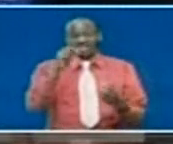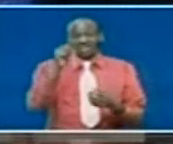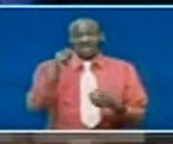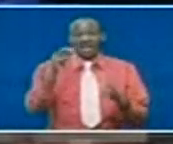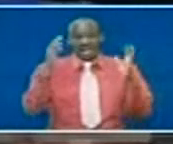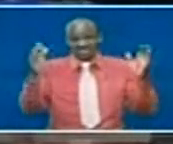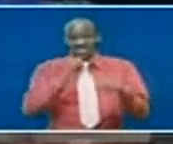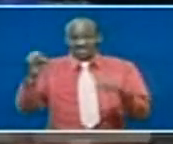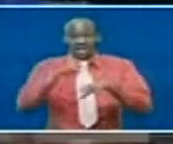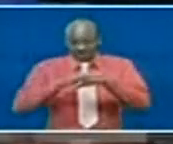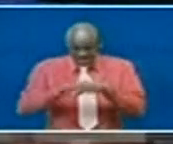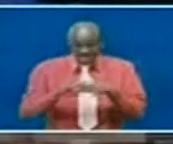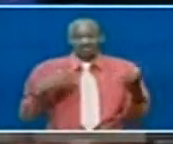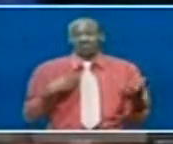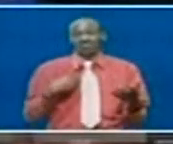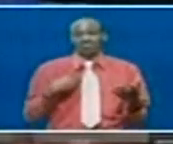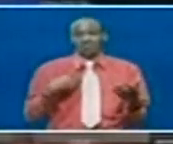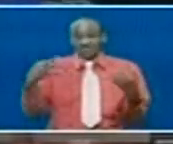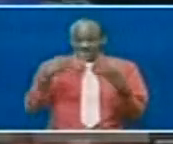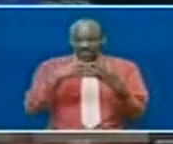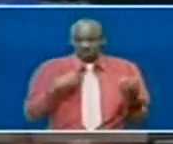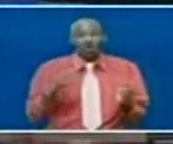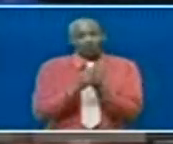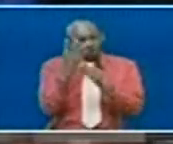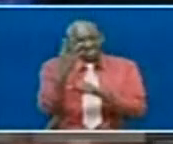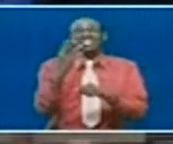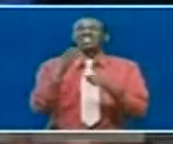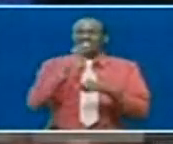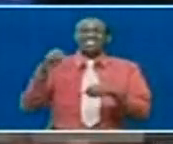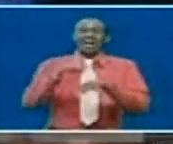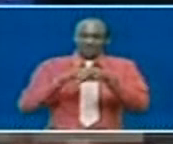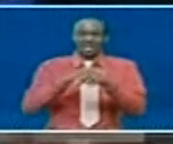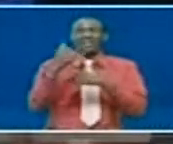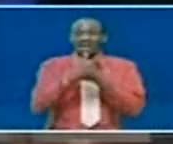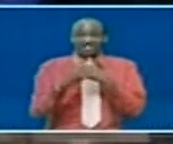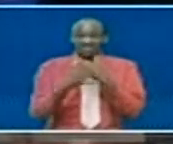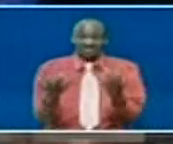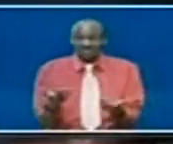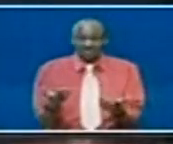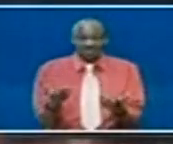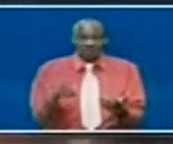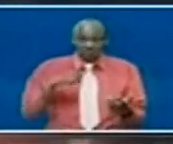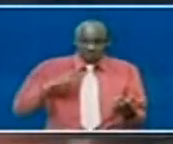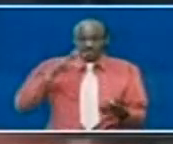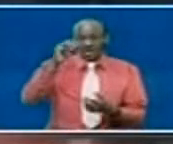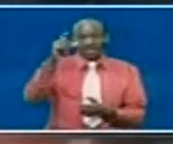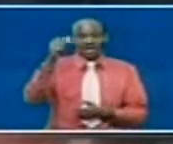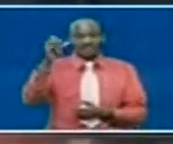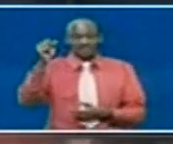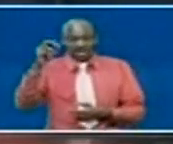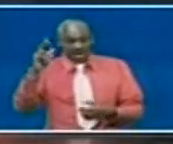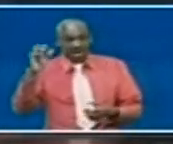African Trade Union Confederation, 14 East African countries from Madagascar to